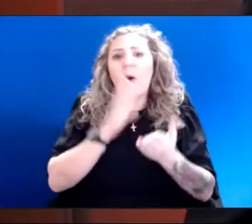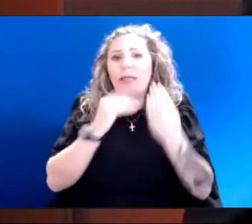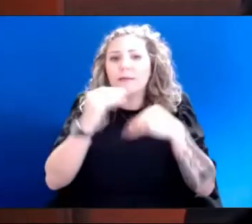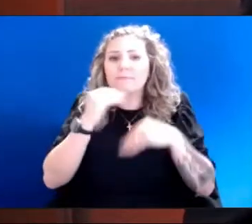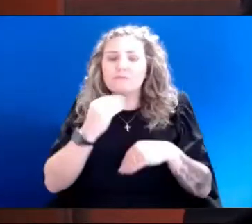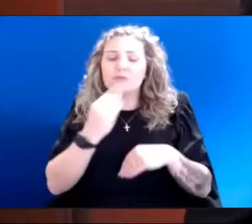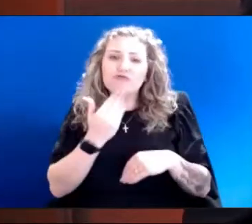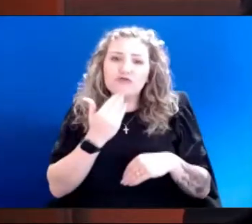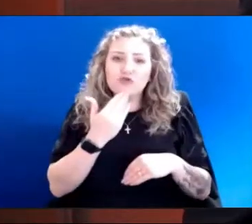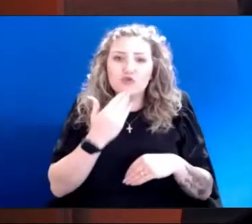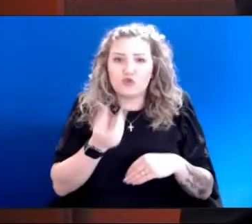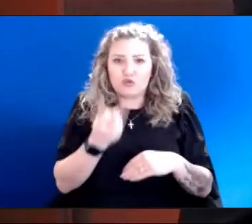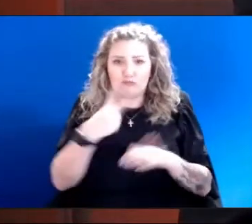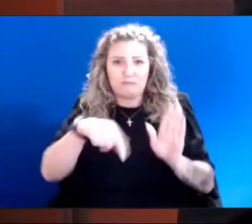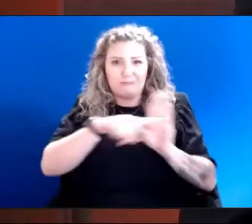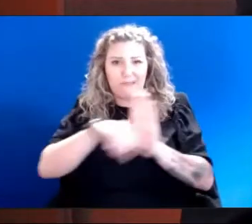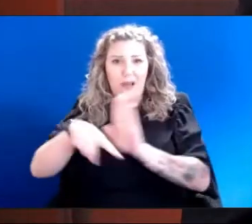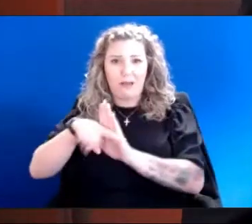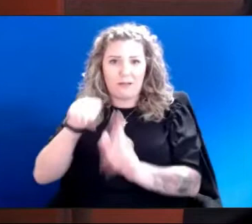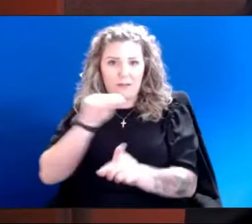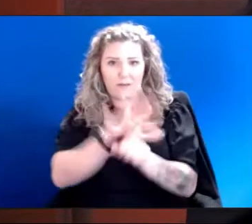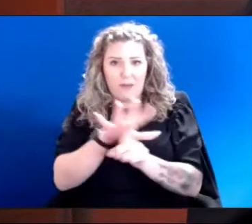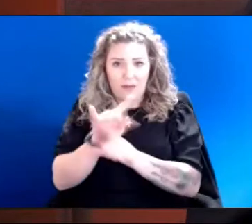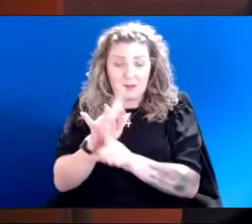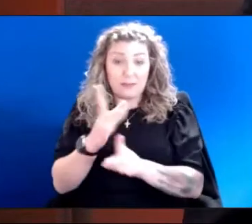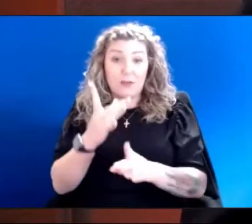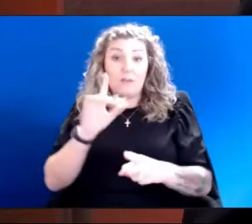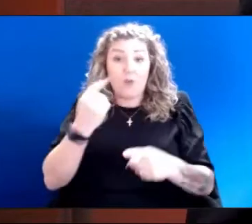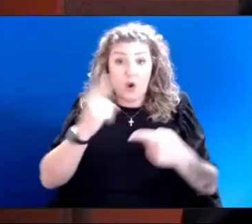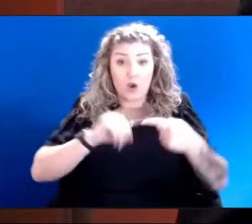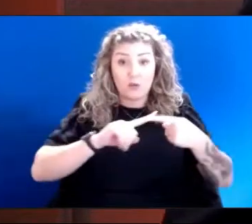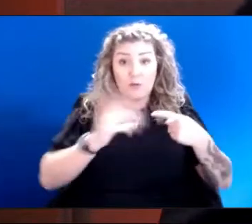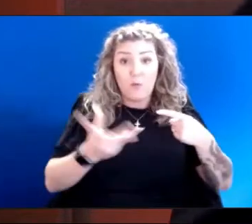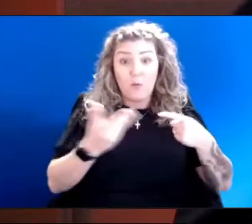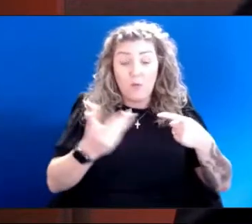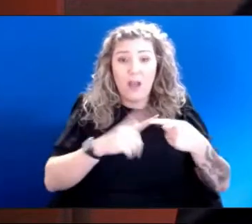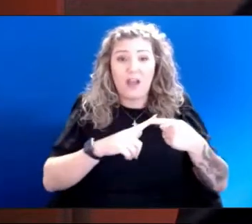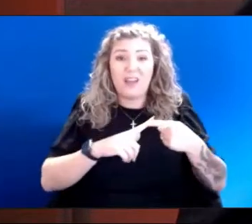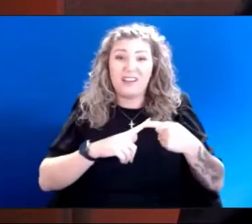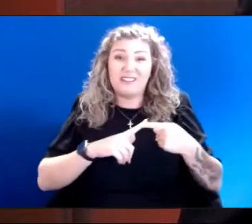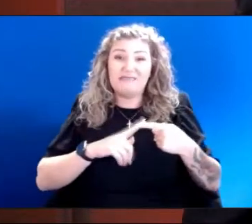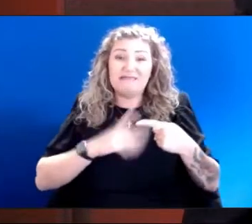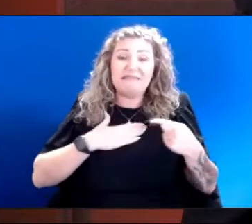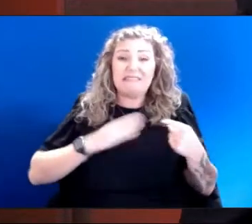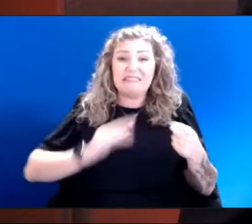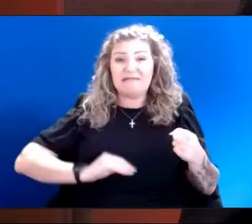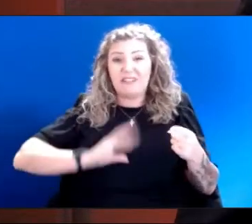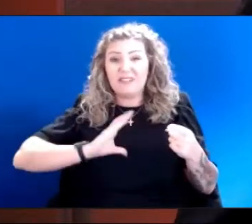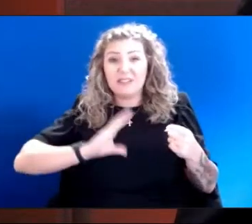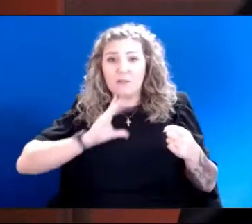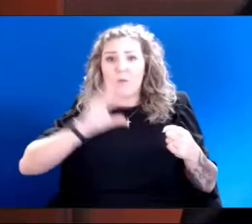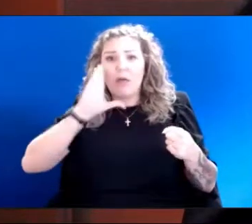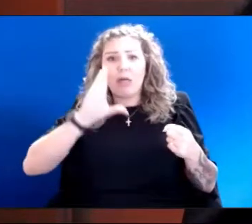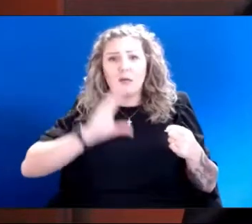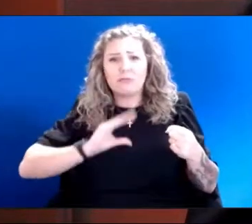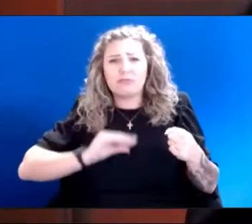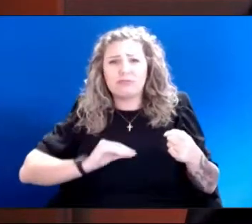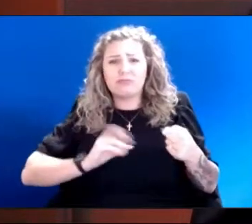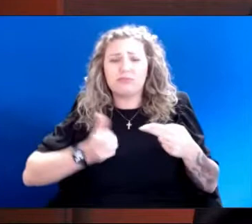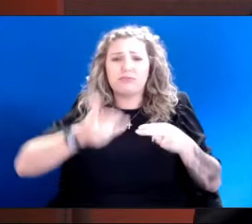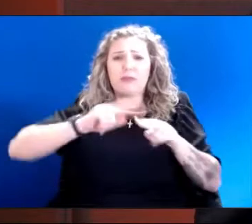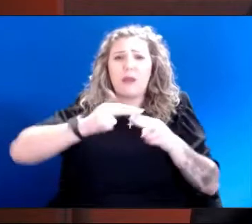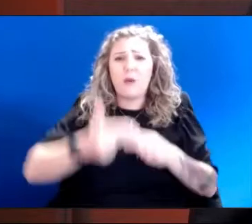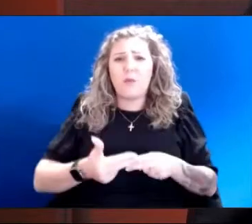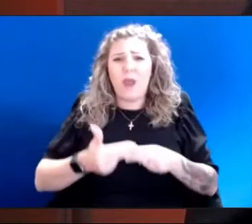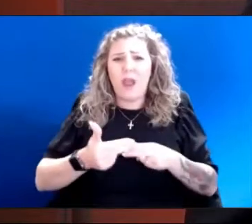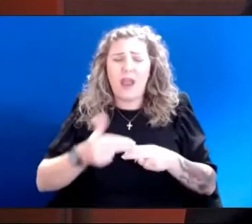two different negative effects. Number one, you can have self-esteem issues as they start to gain weight, maybe get a little made fun of. That's not great,